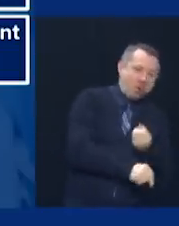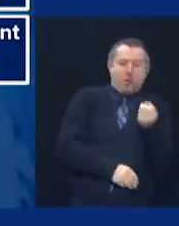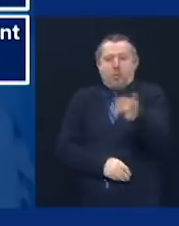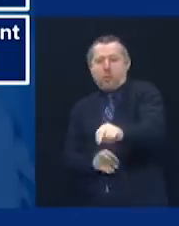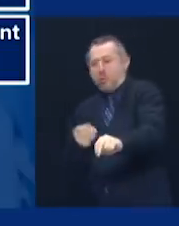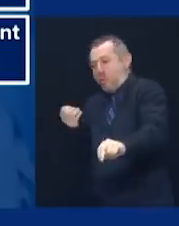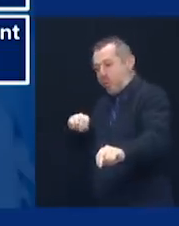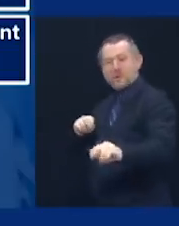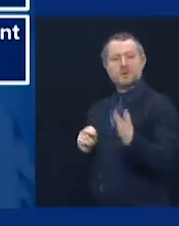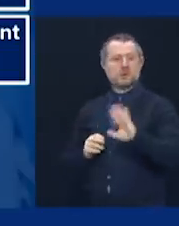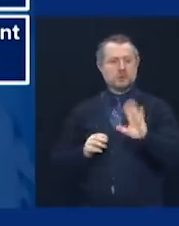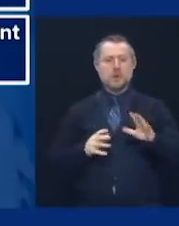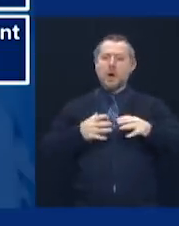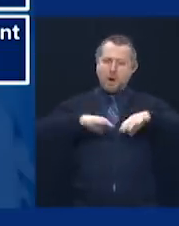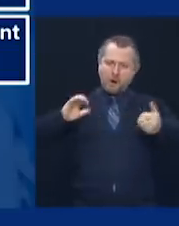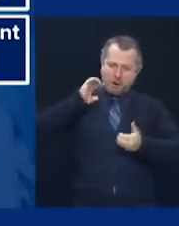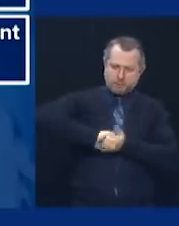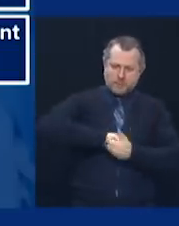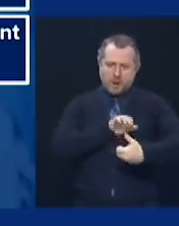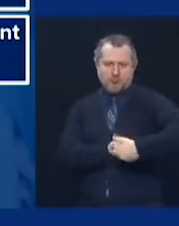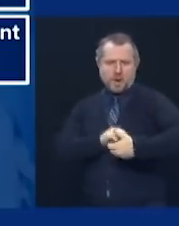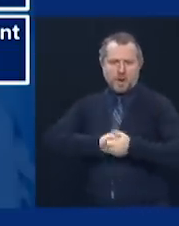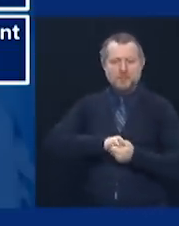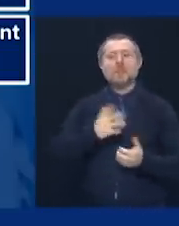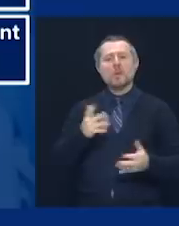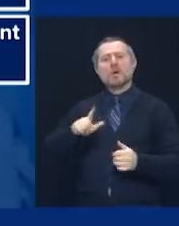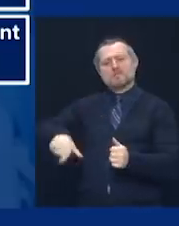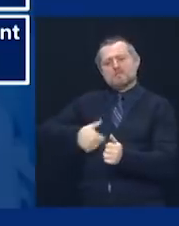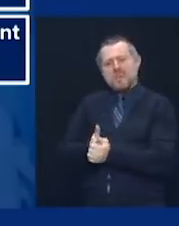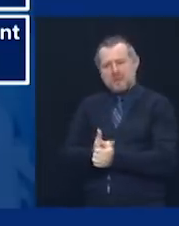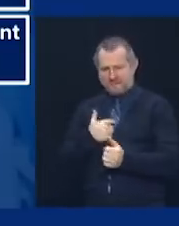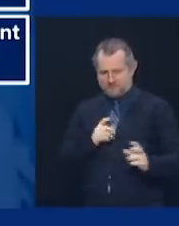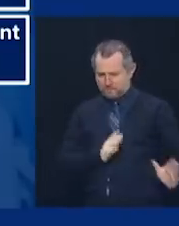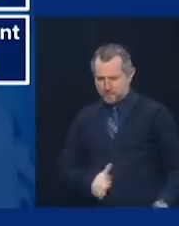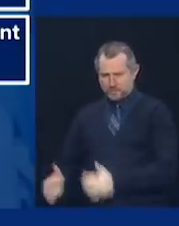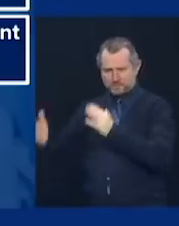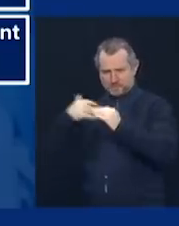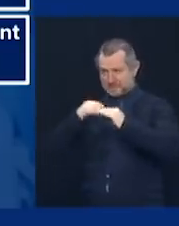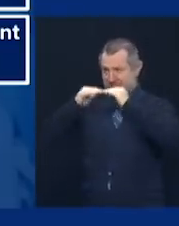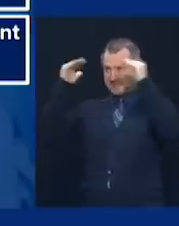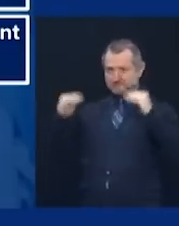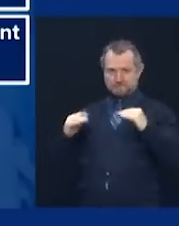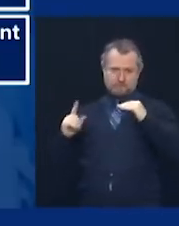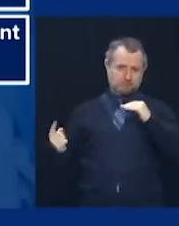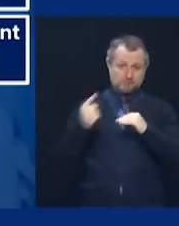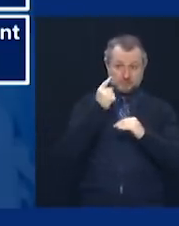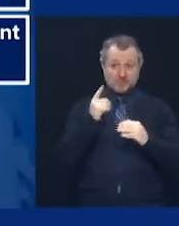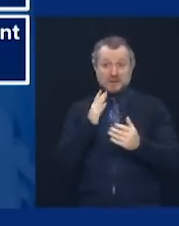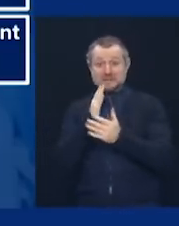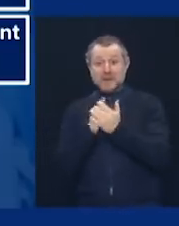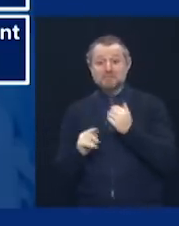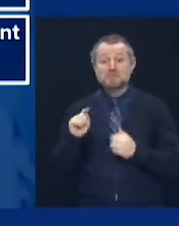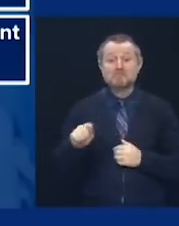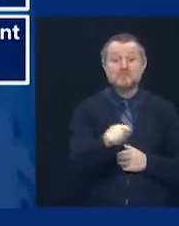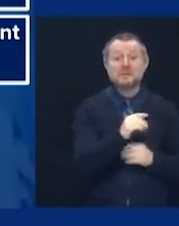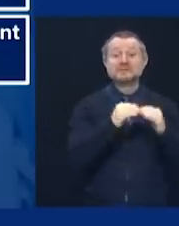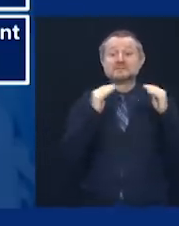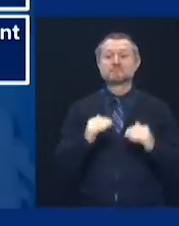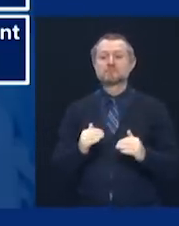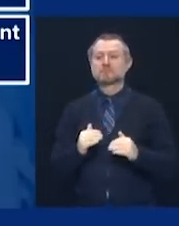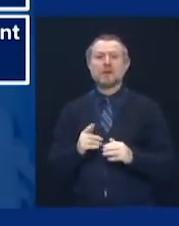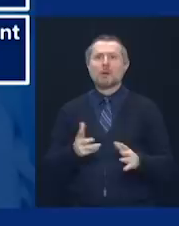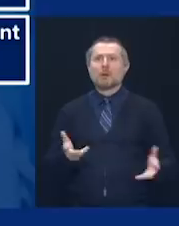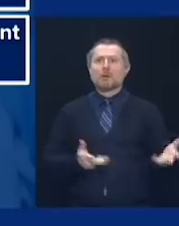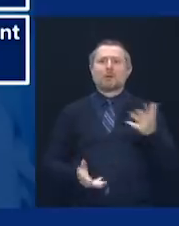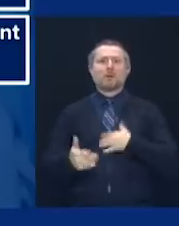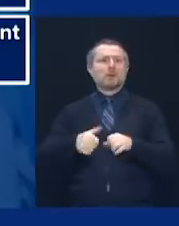system. You have some systems that do not coordinate as well. That's H&H, in